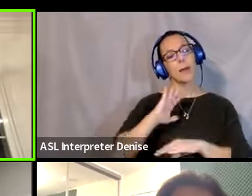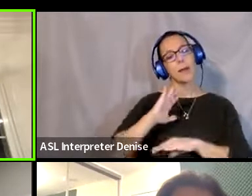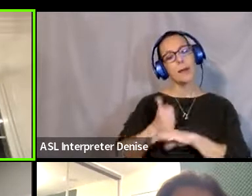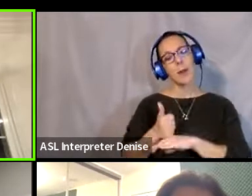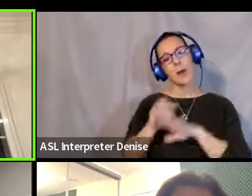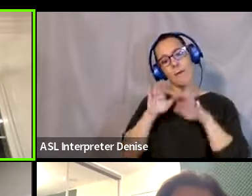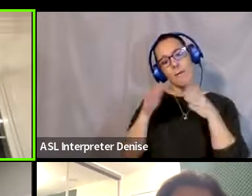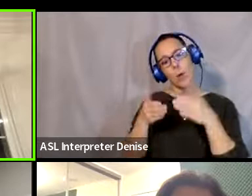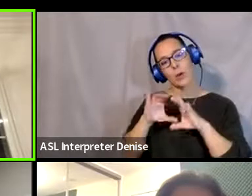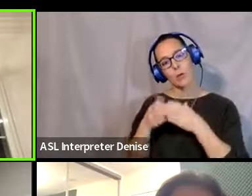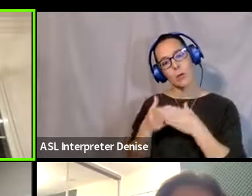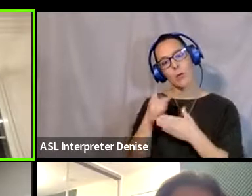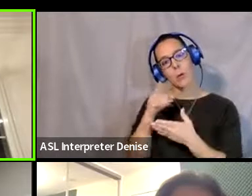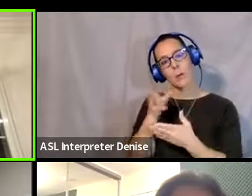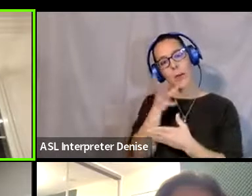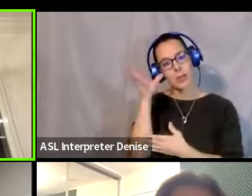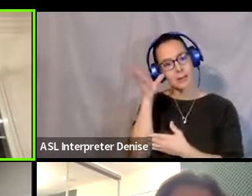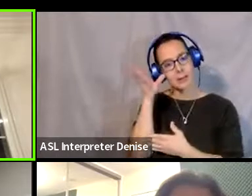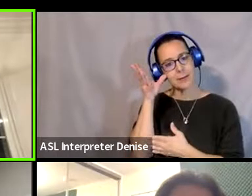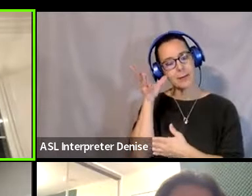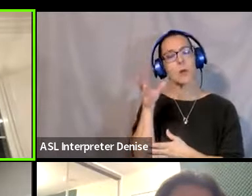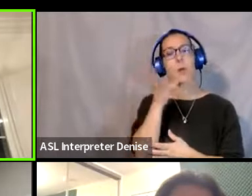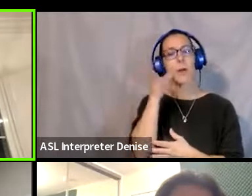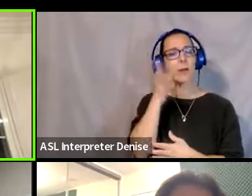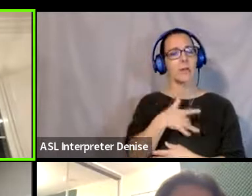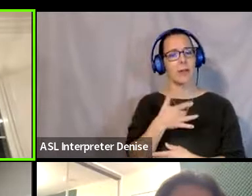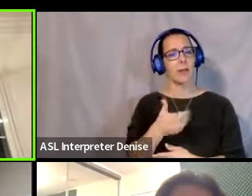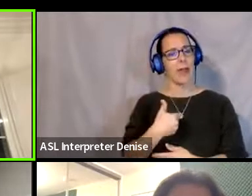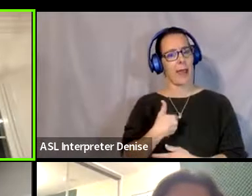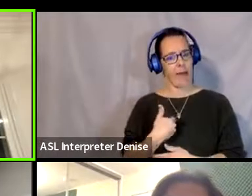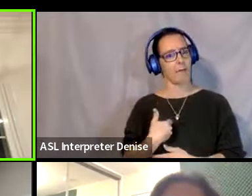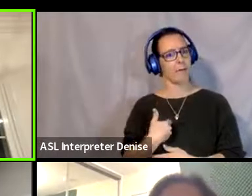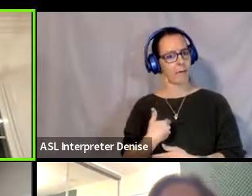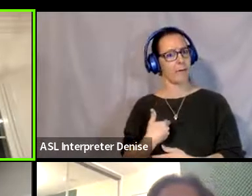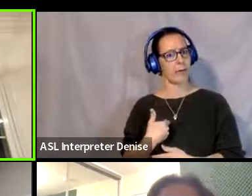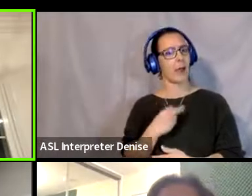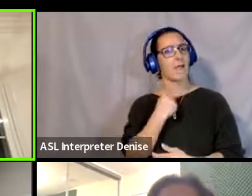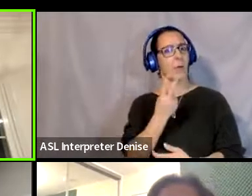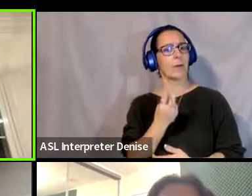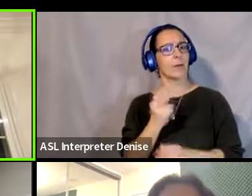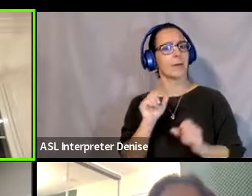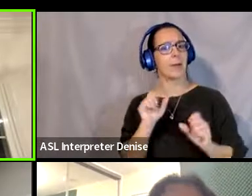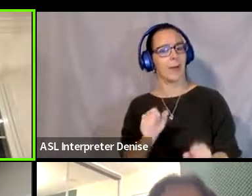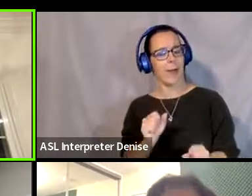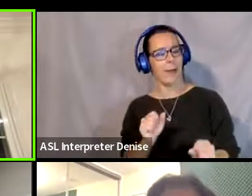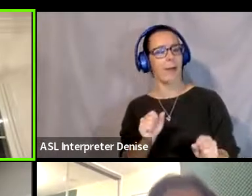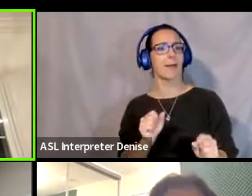our parents to have parent voice, to be able to say, hey, what's the good, the bad, and